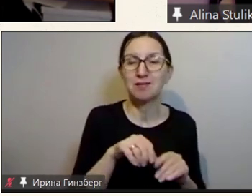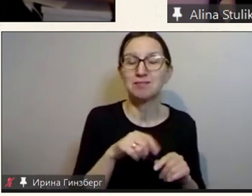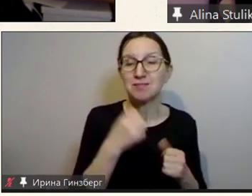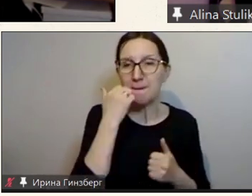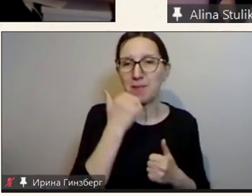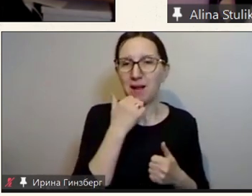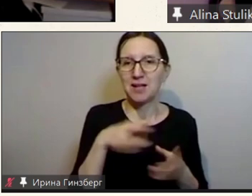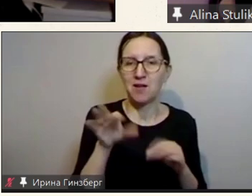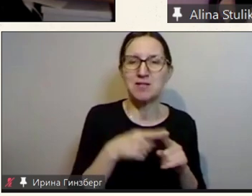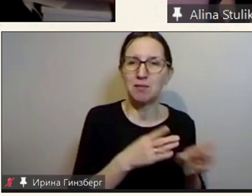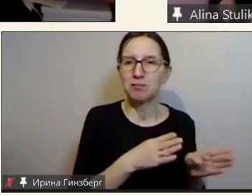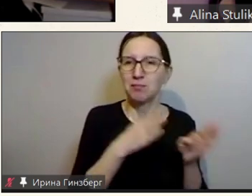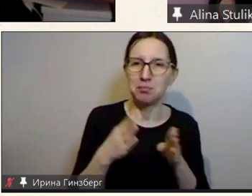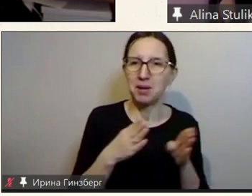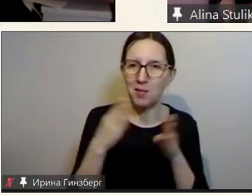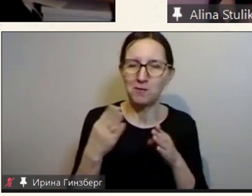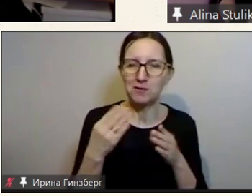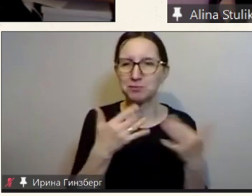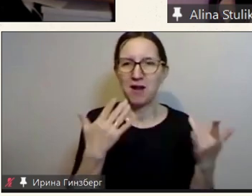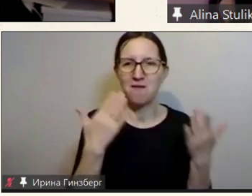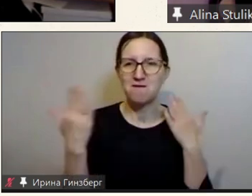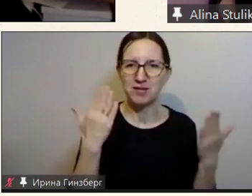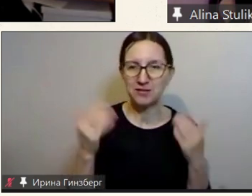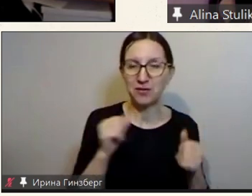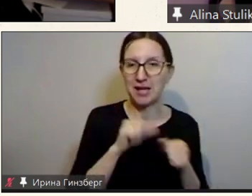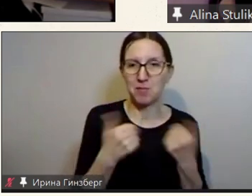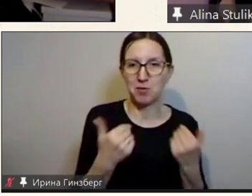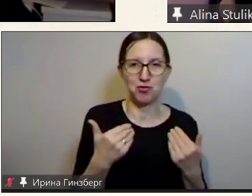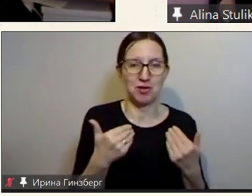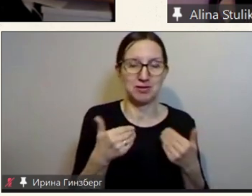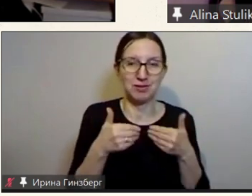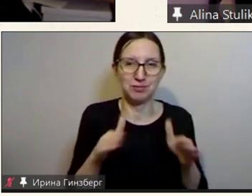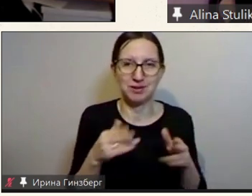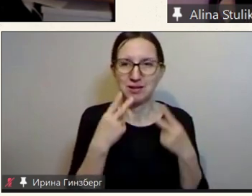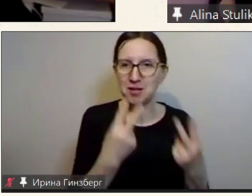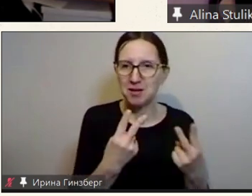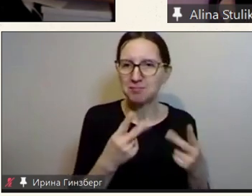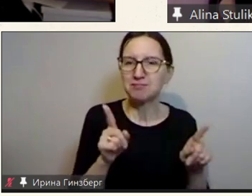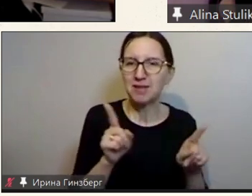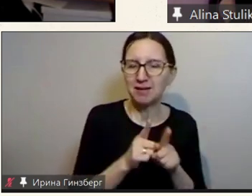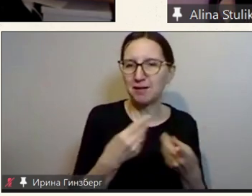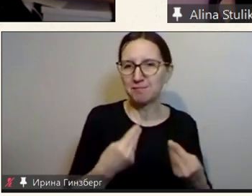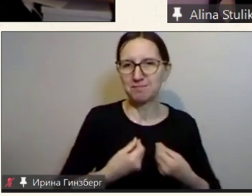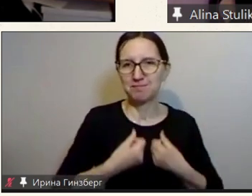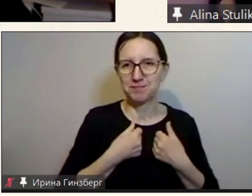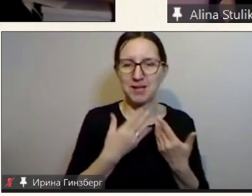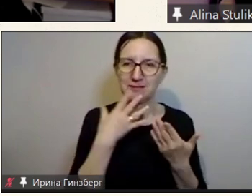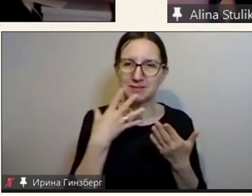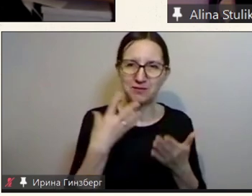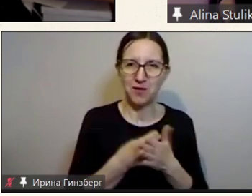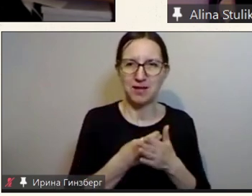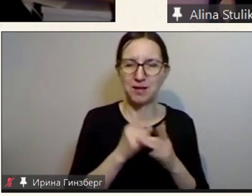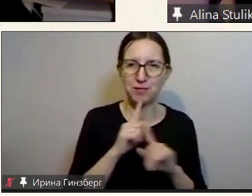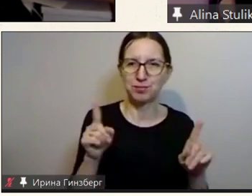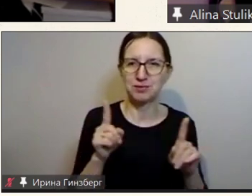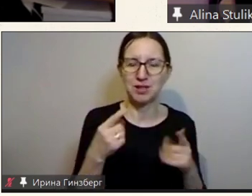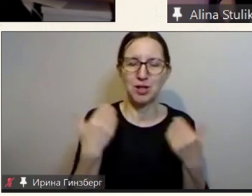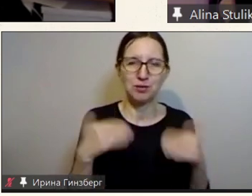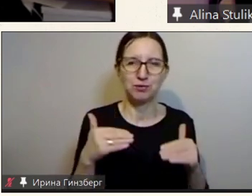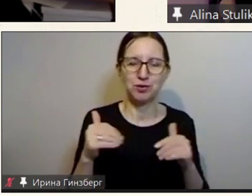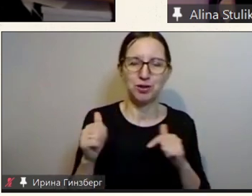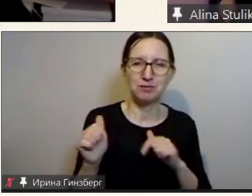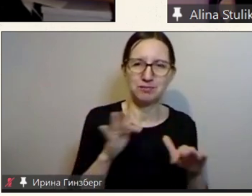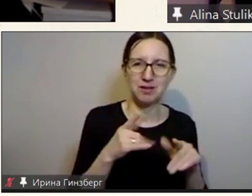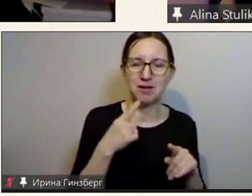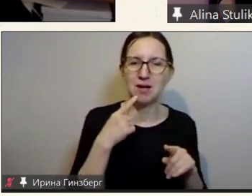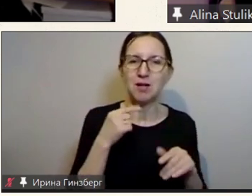And it seems that due to postponing the exhibition, this exhibition really